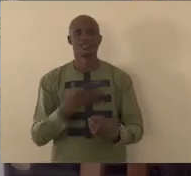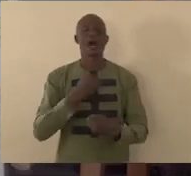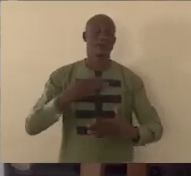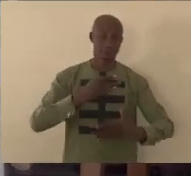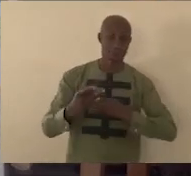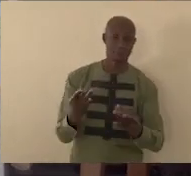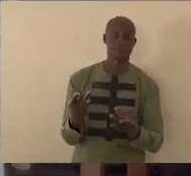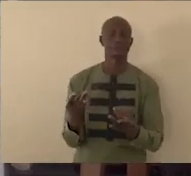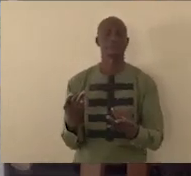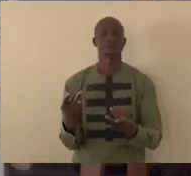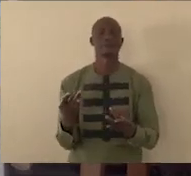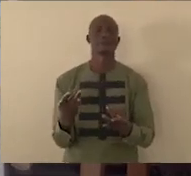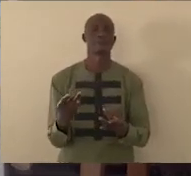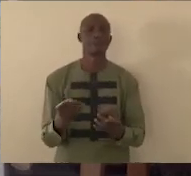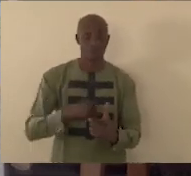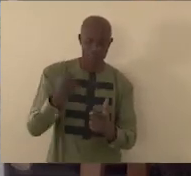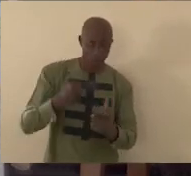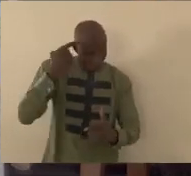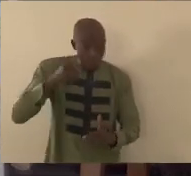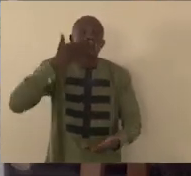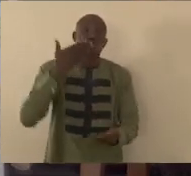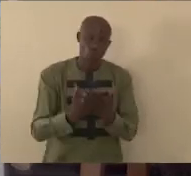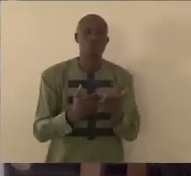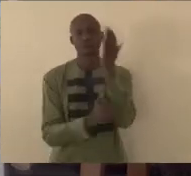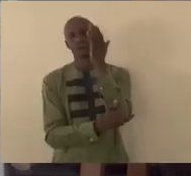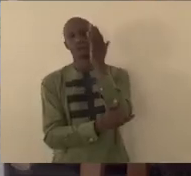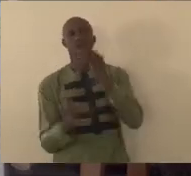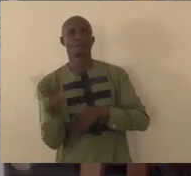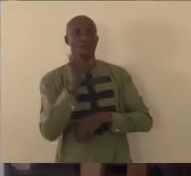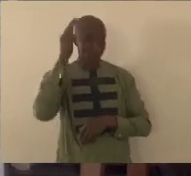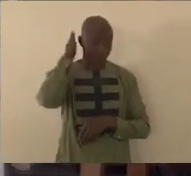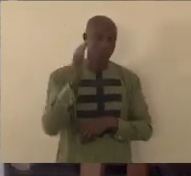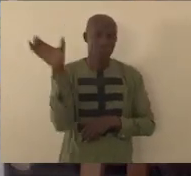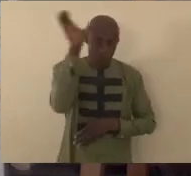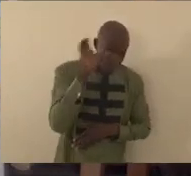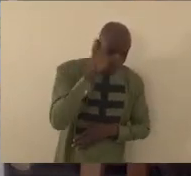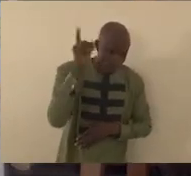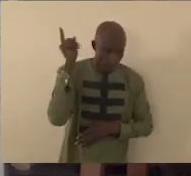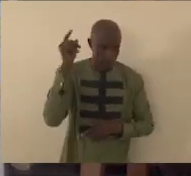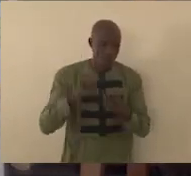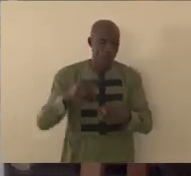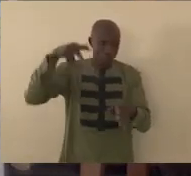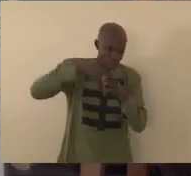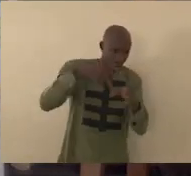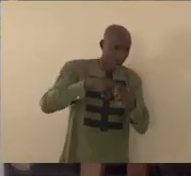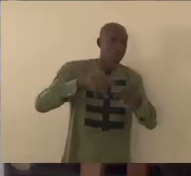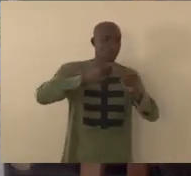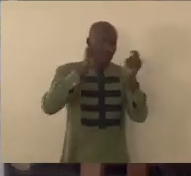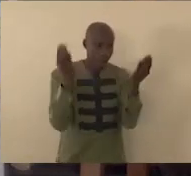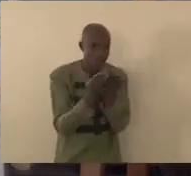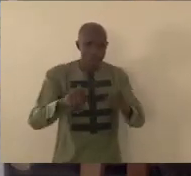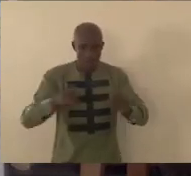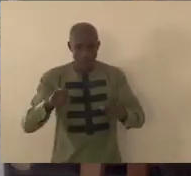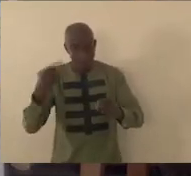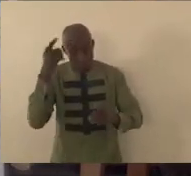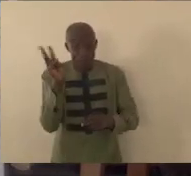and interest than for the good of the country, they will seek to exploit ethnic differences